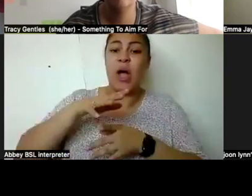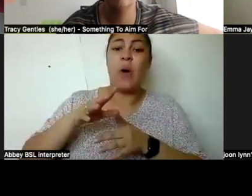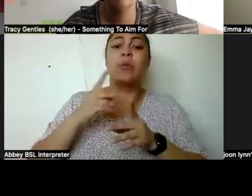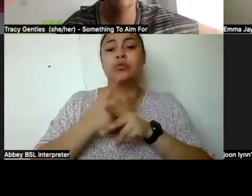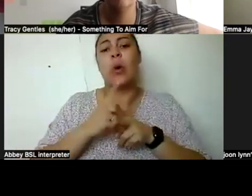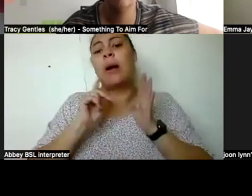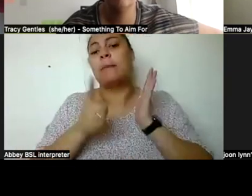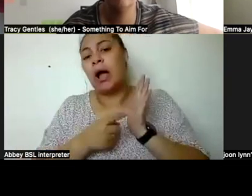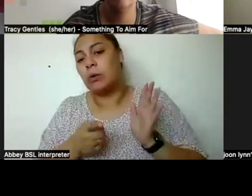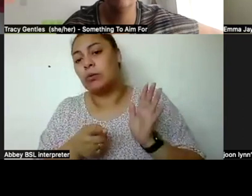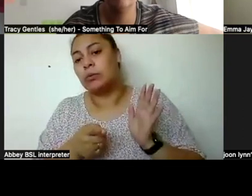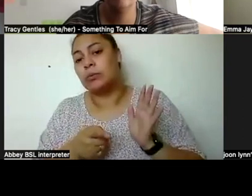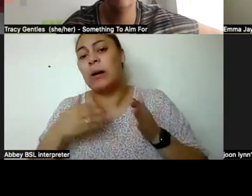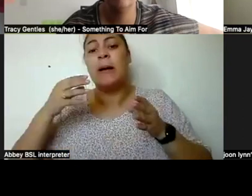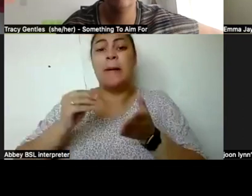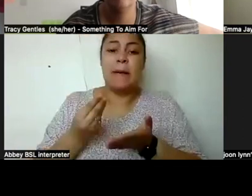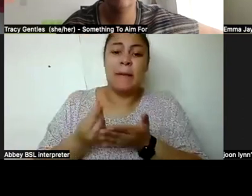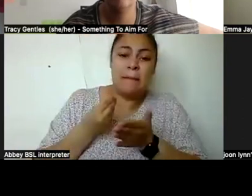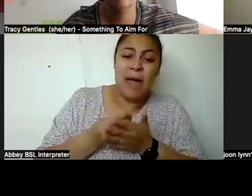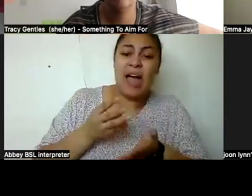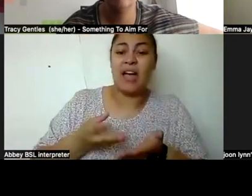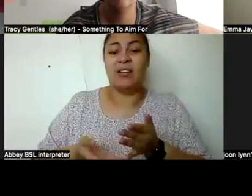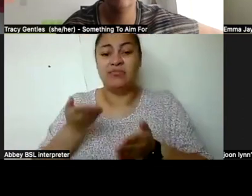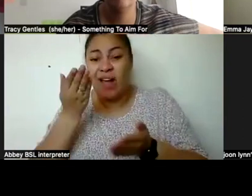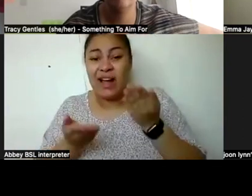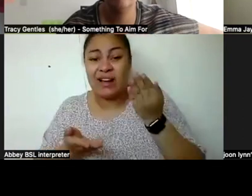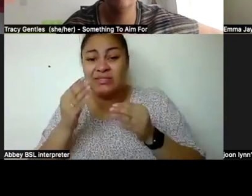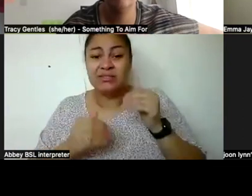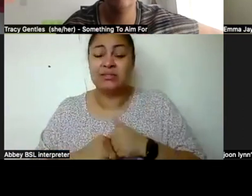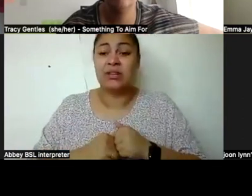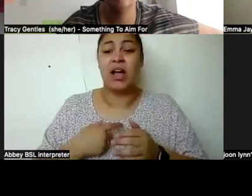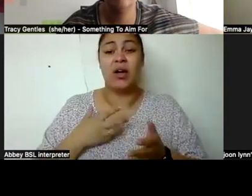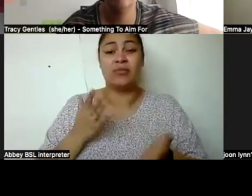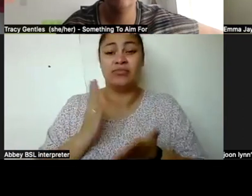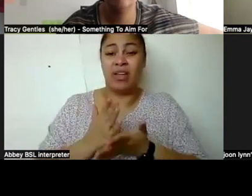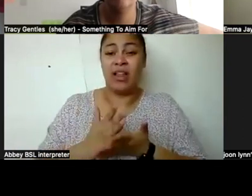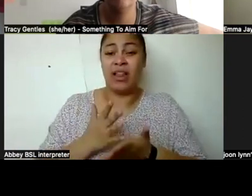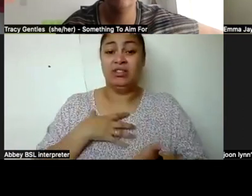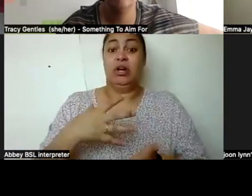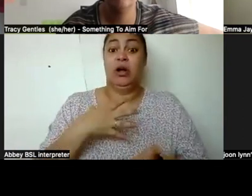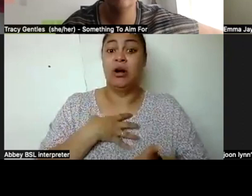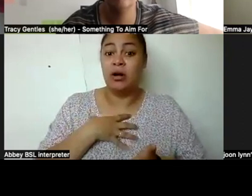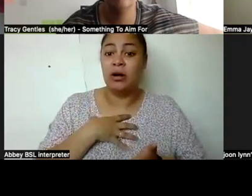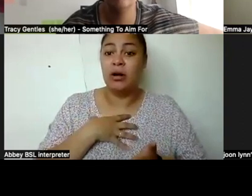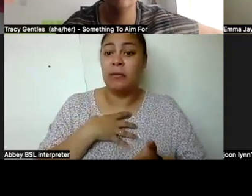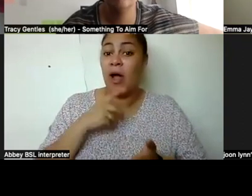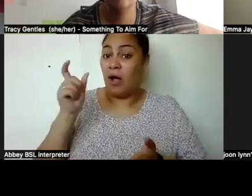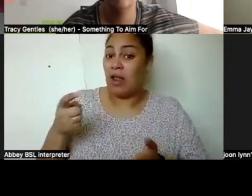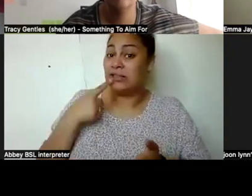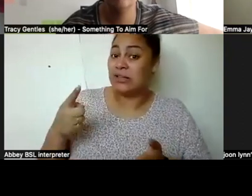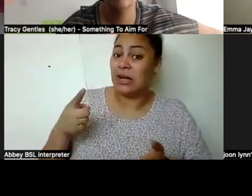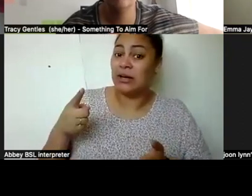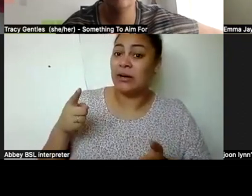talk about pay rates as well. And I was really shocked by a colleague saying that they